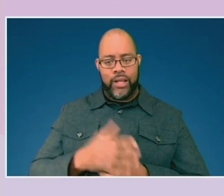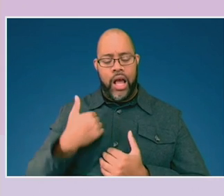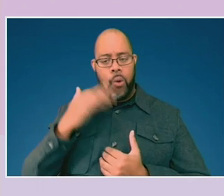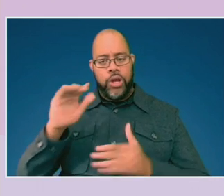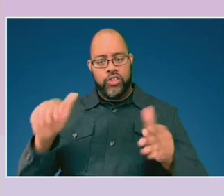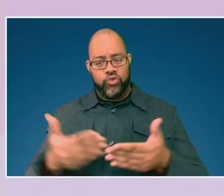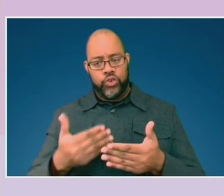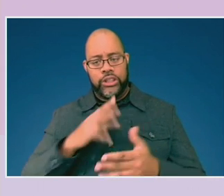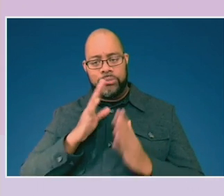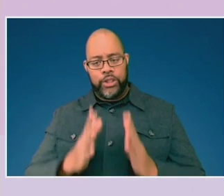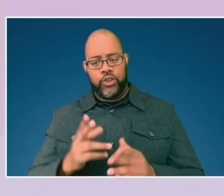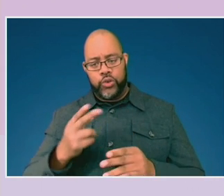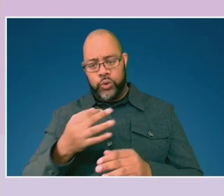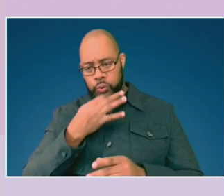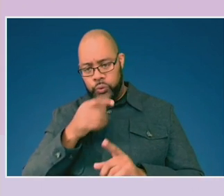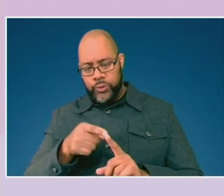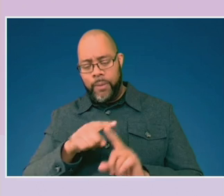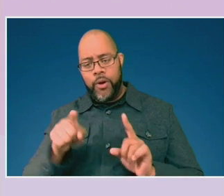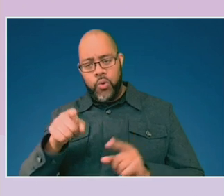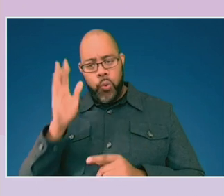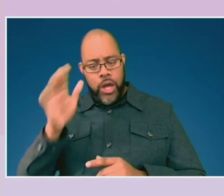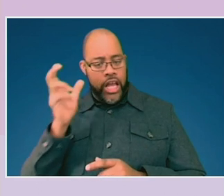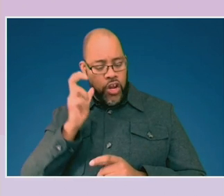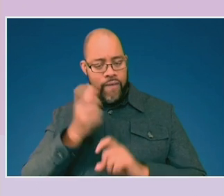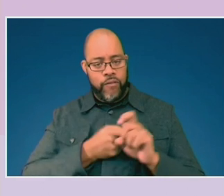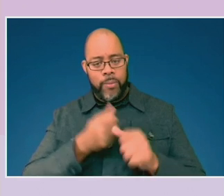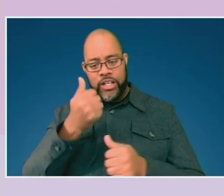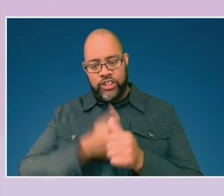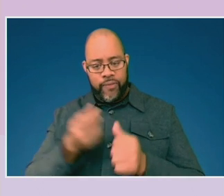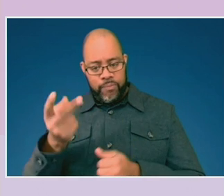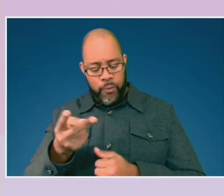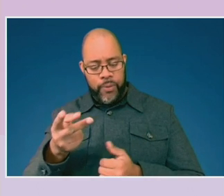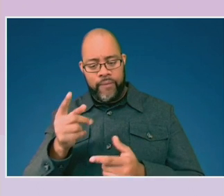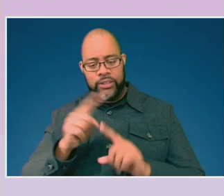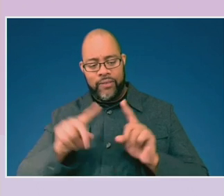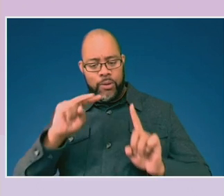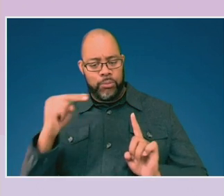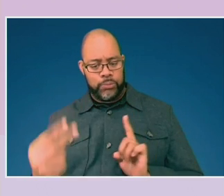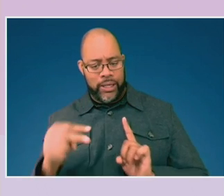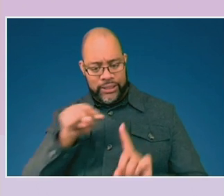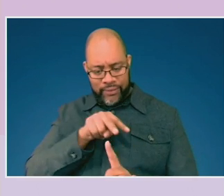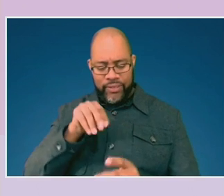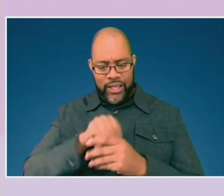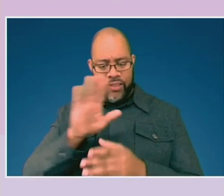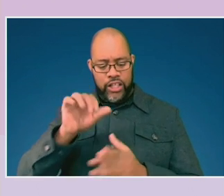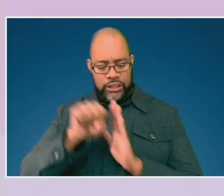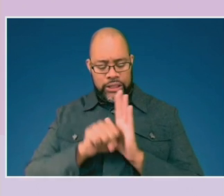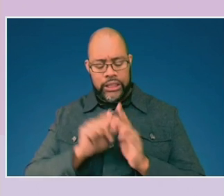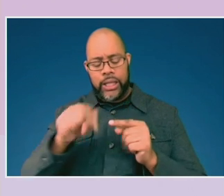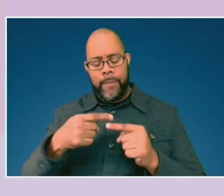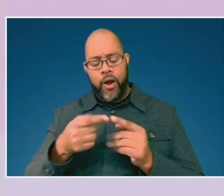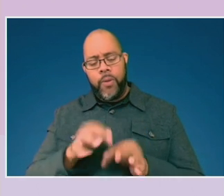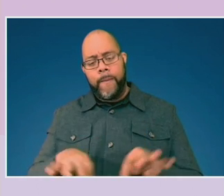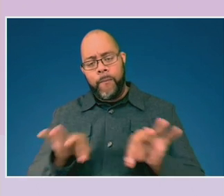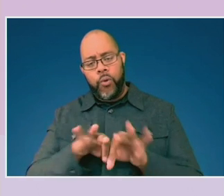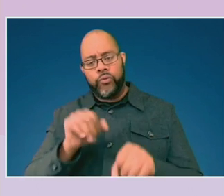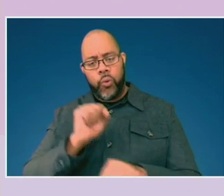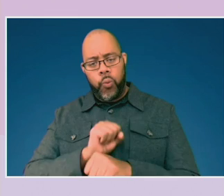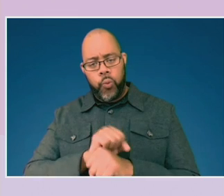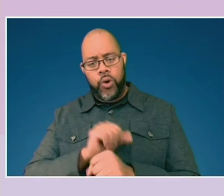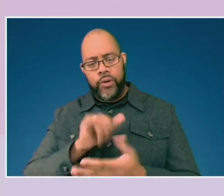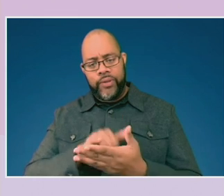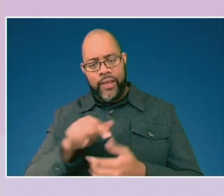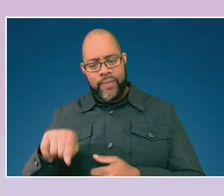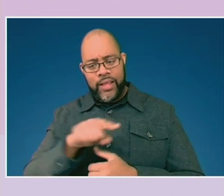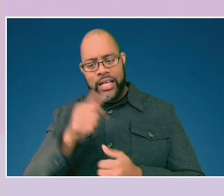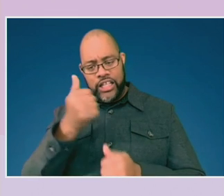our speakers shortly, but you will hear from each of them from different perspectives within their states about the importance of the work that they have